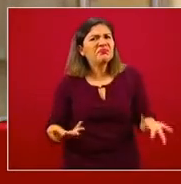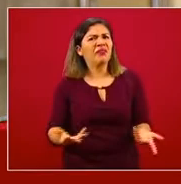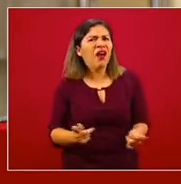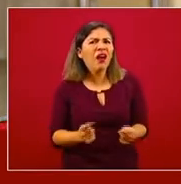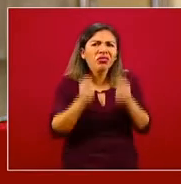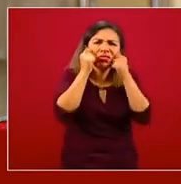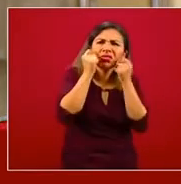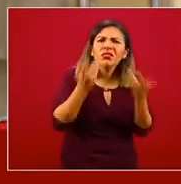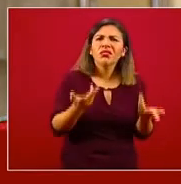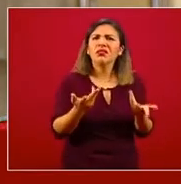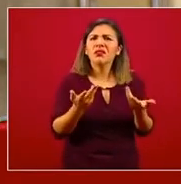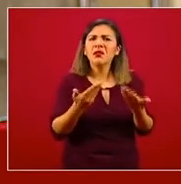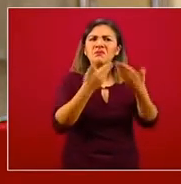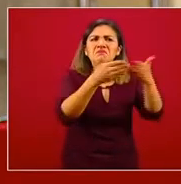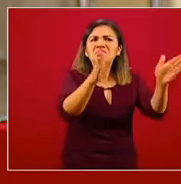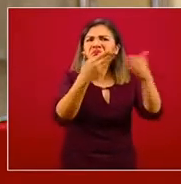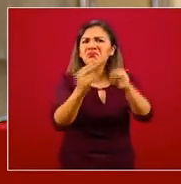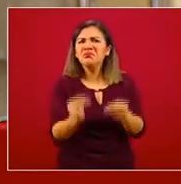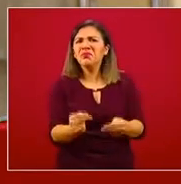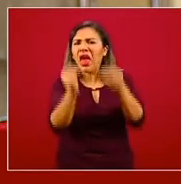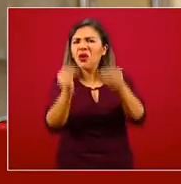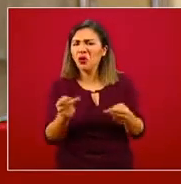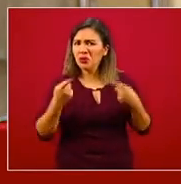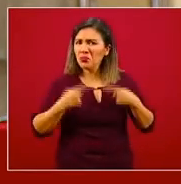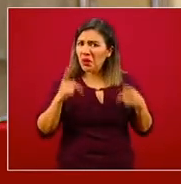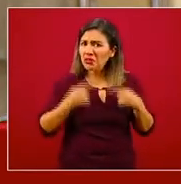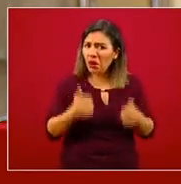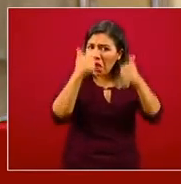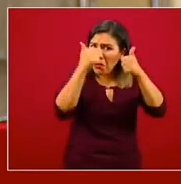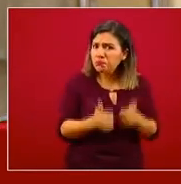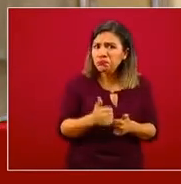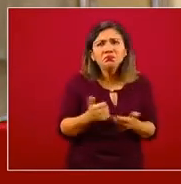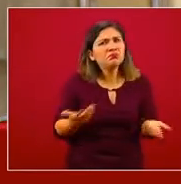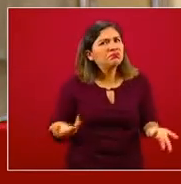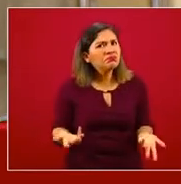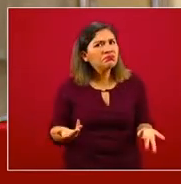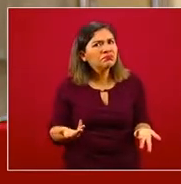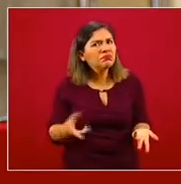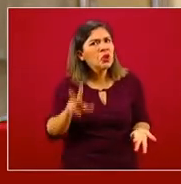safe distancing. People are behaving